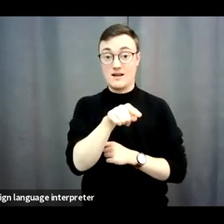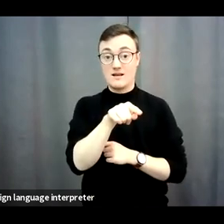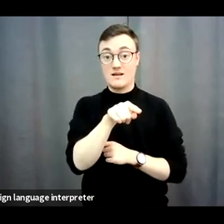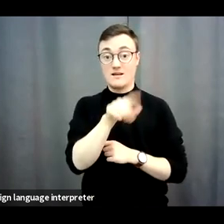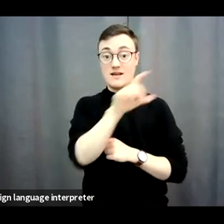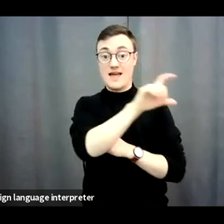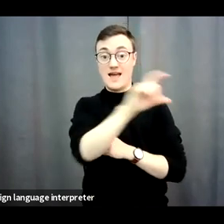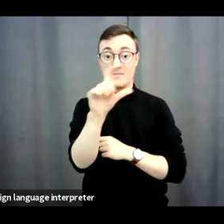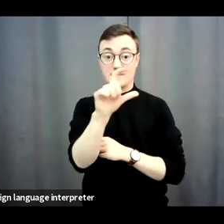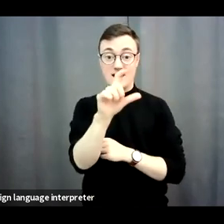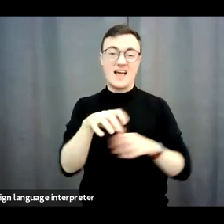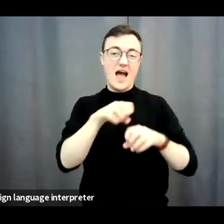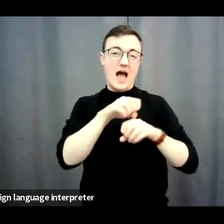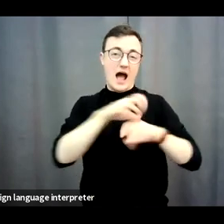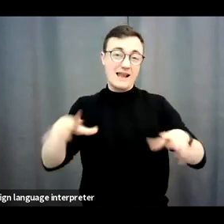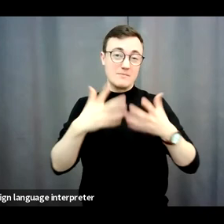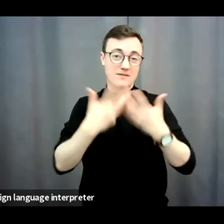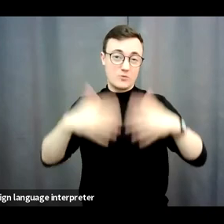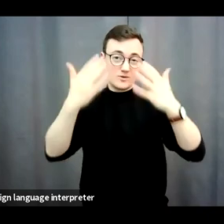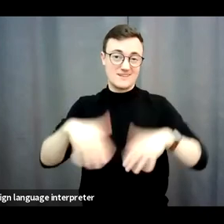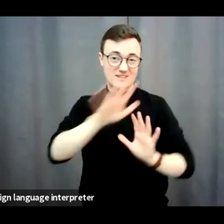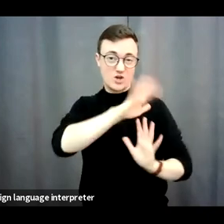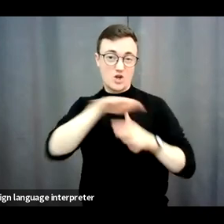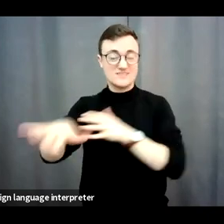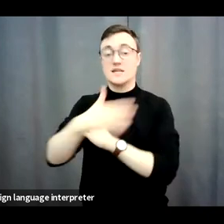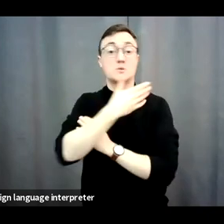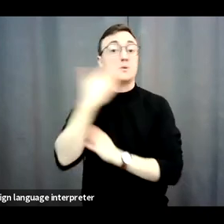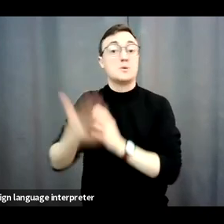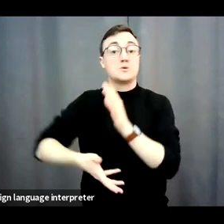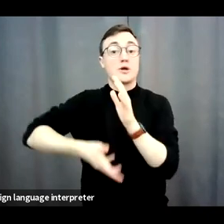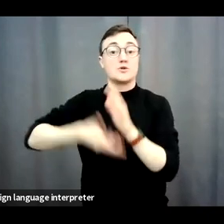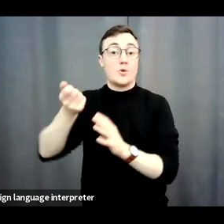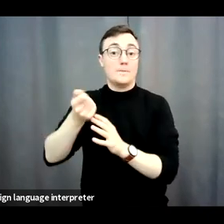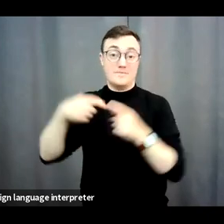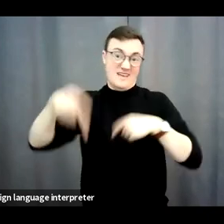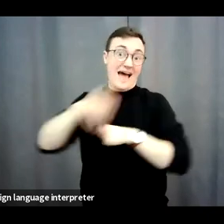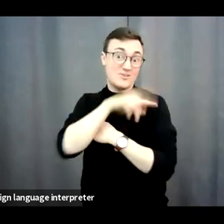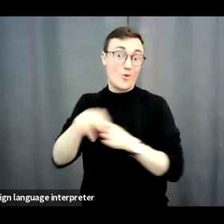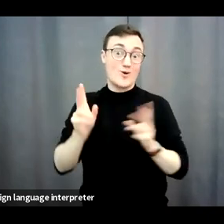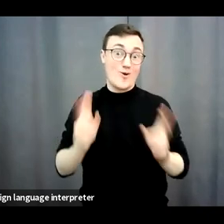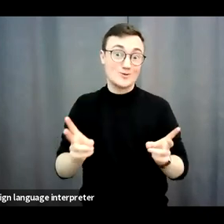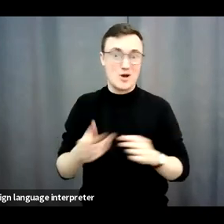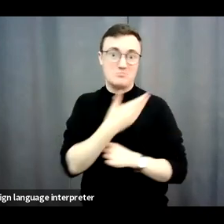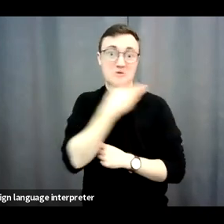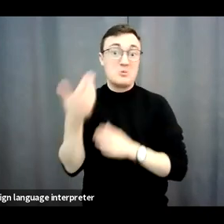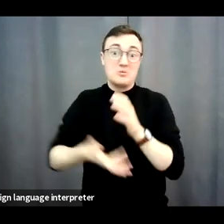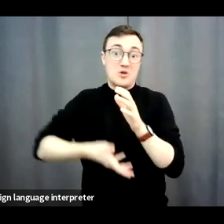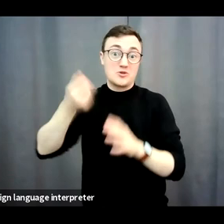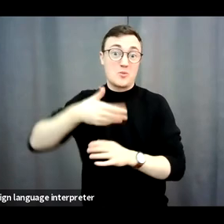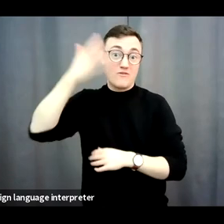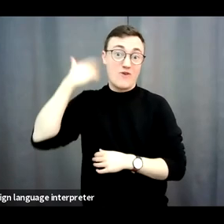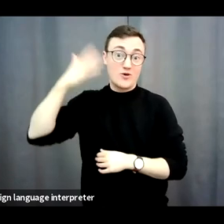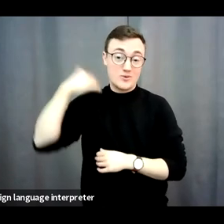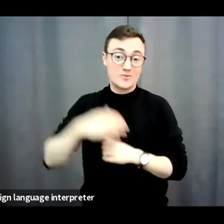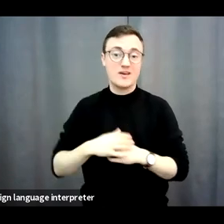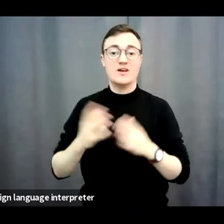in general, and also in Norway, has not been good enough to focus on. And so, at least in Norway,